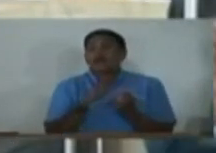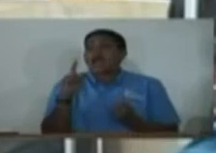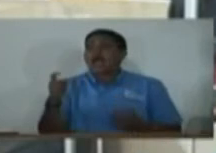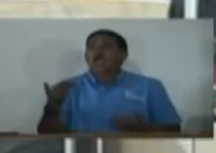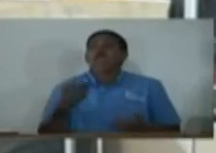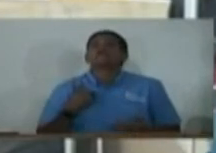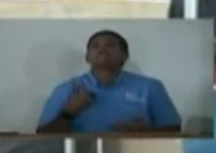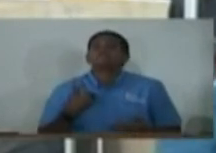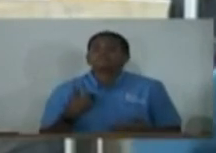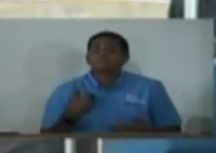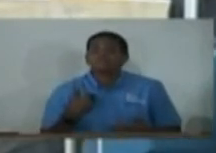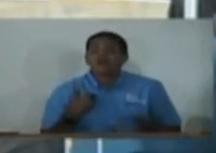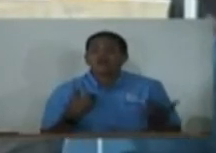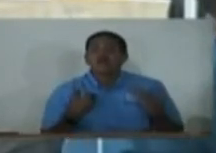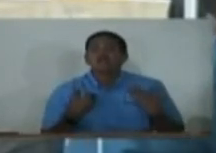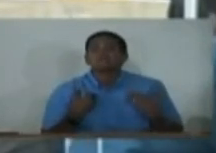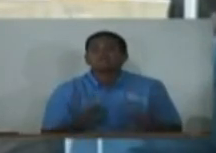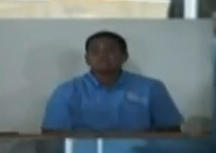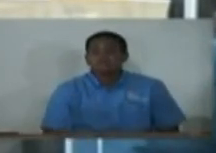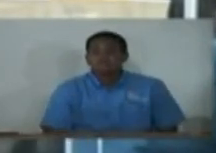me.